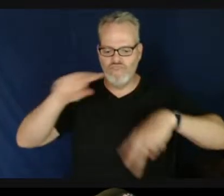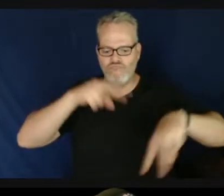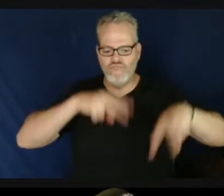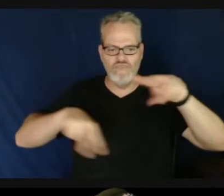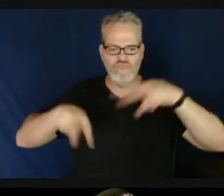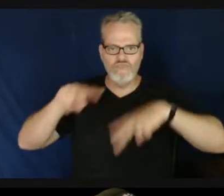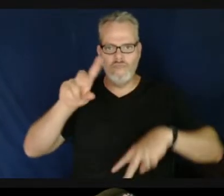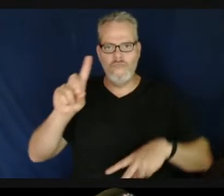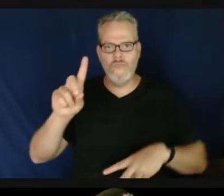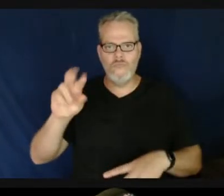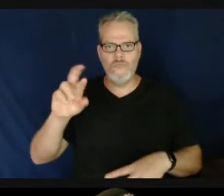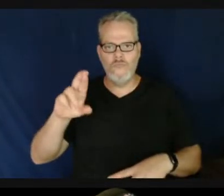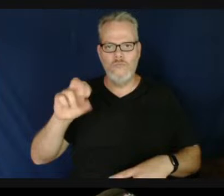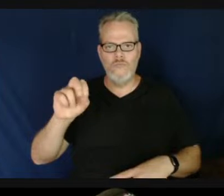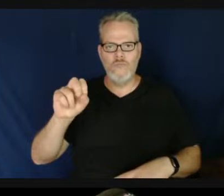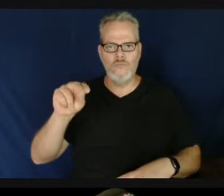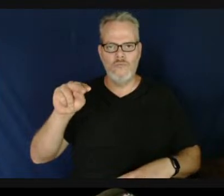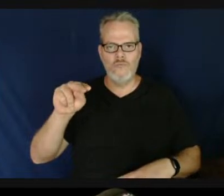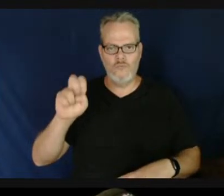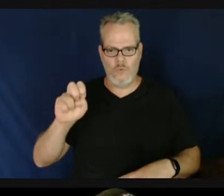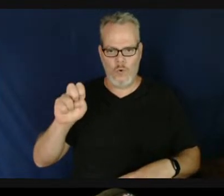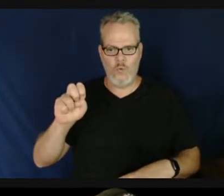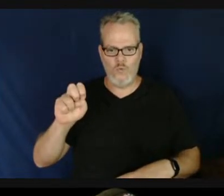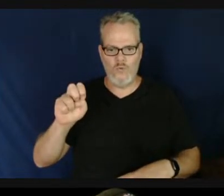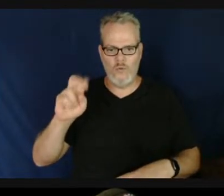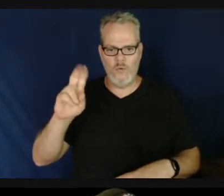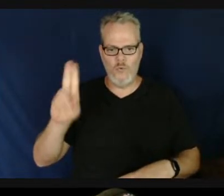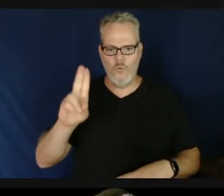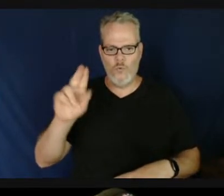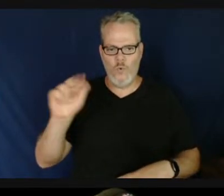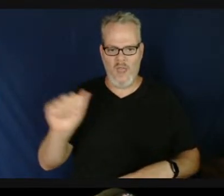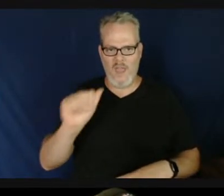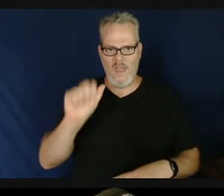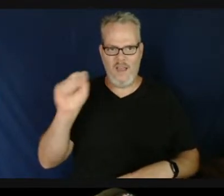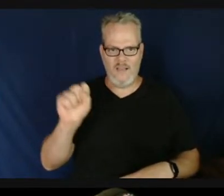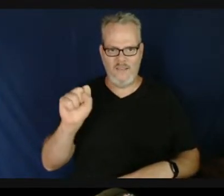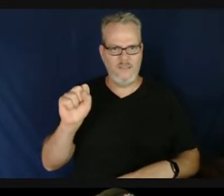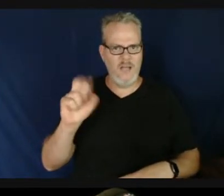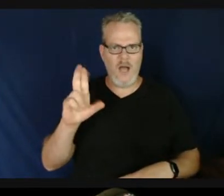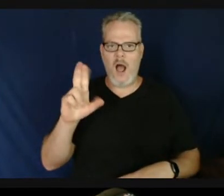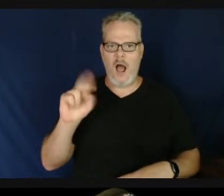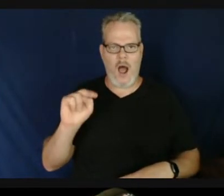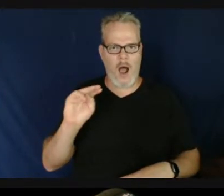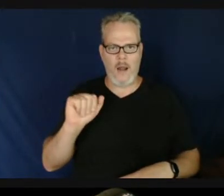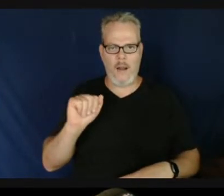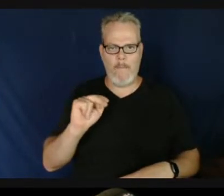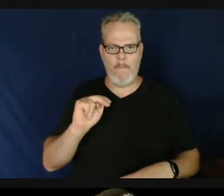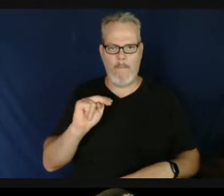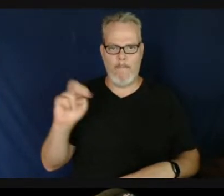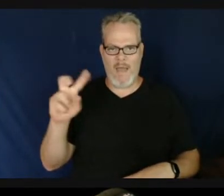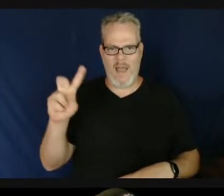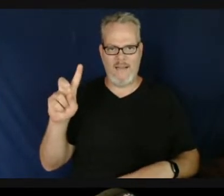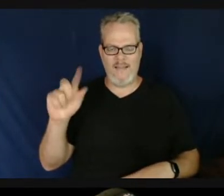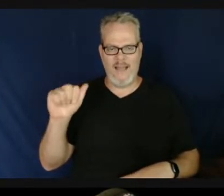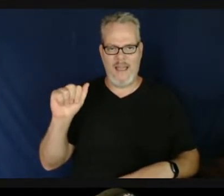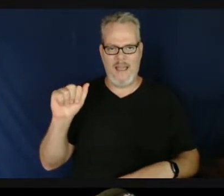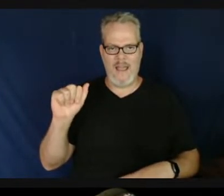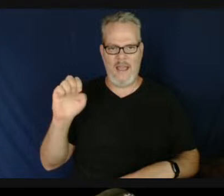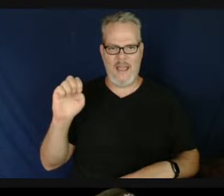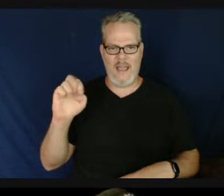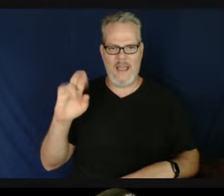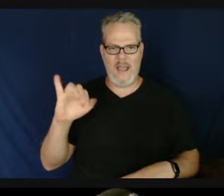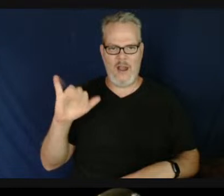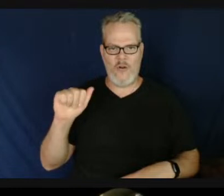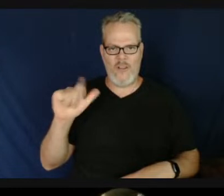flights, UAS here. So these are interesting. Let's go through the handful of these we have. Looks like